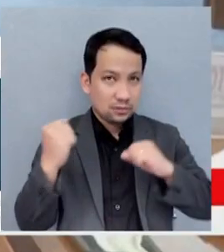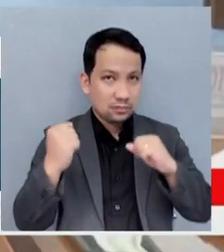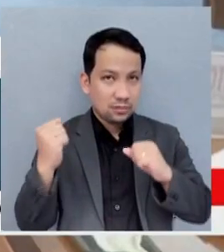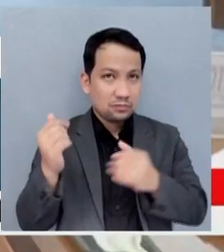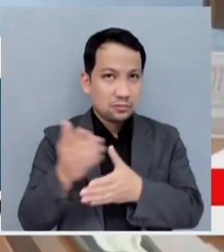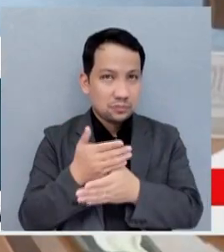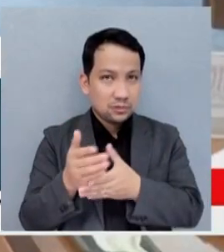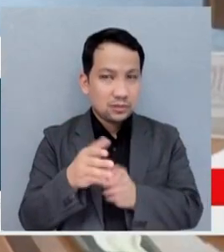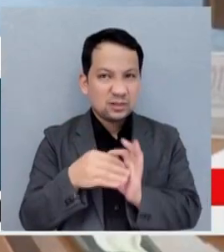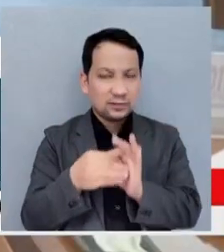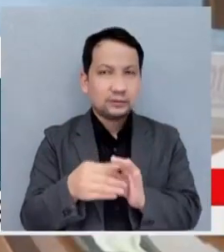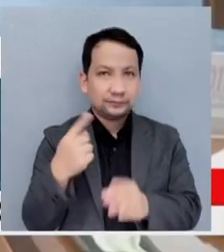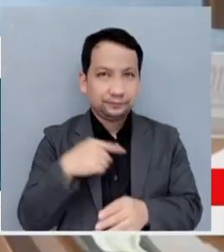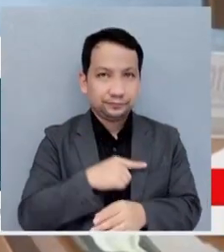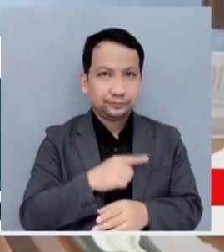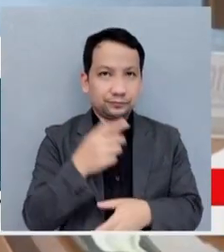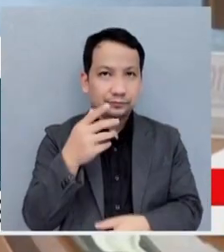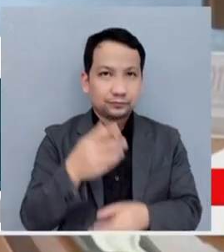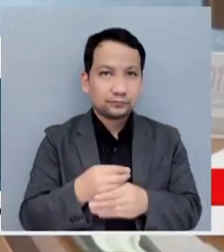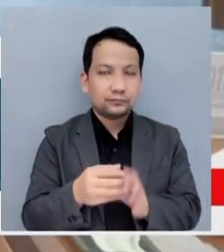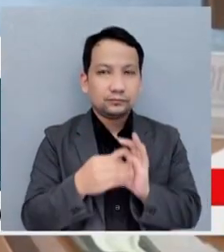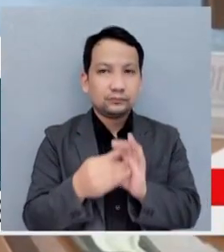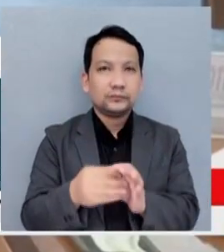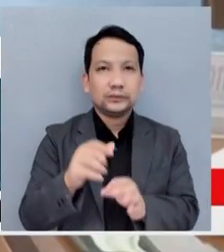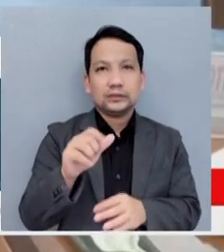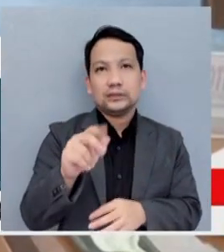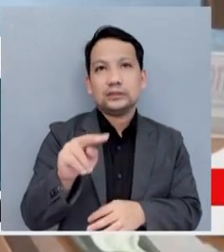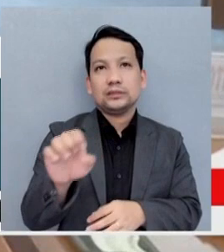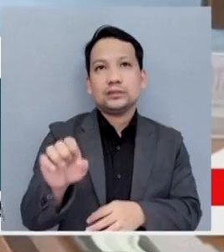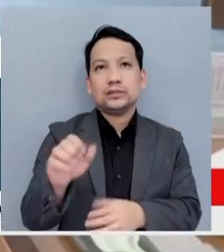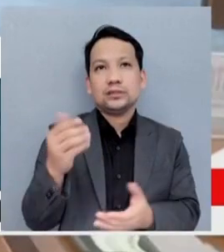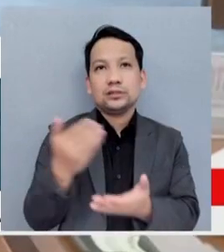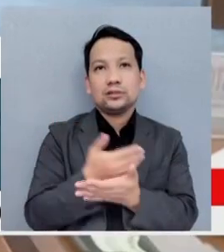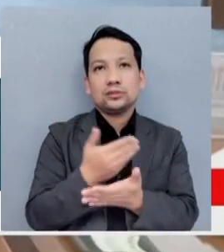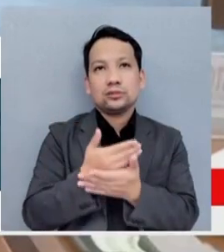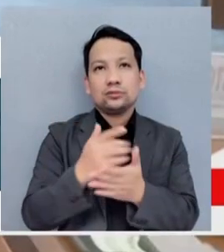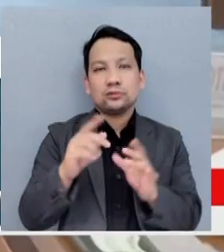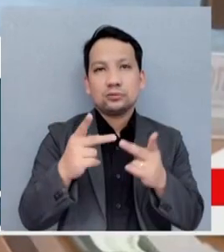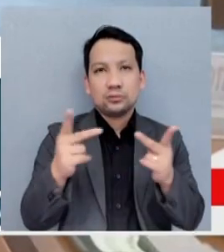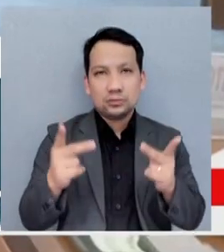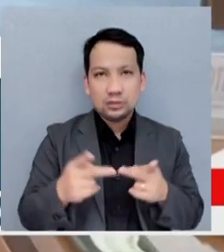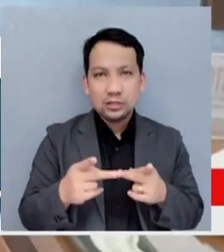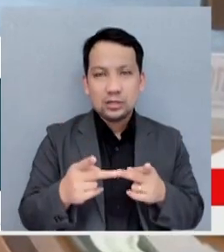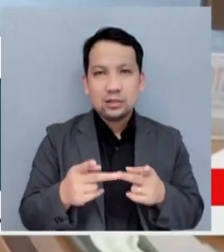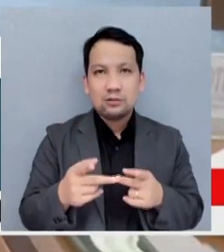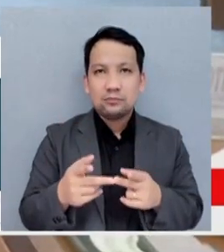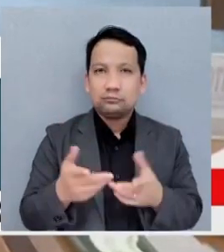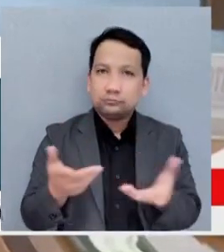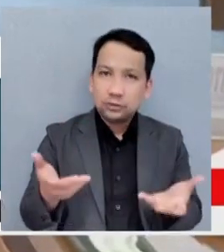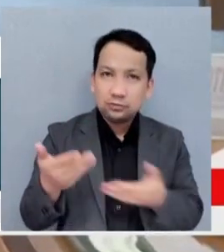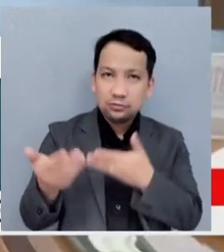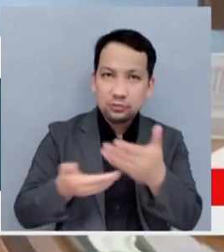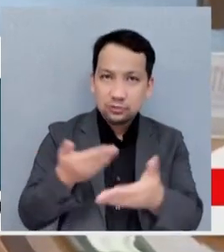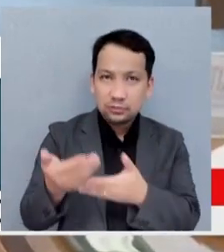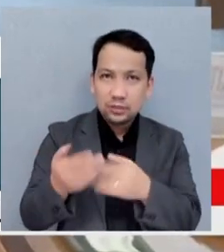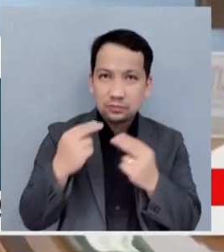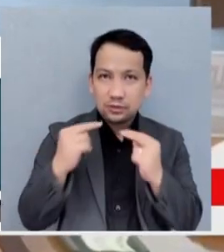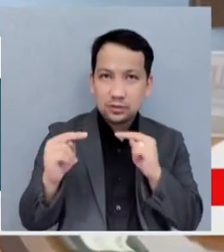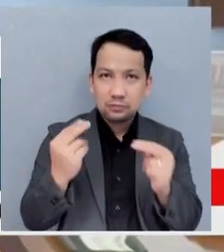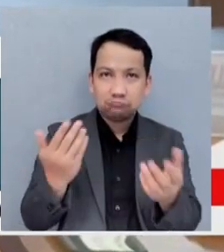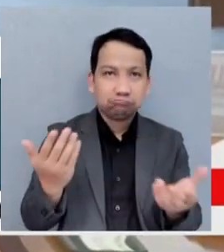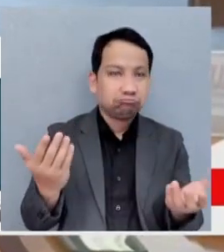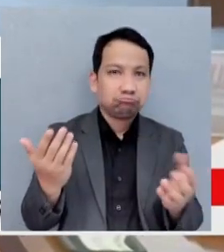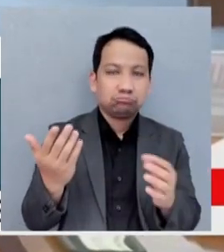notes, we would be adding to that annex the new locations. But we're still in the process of negotiating